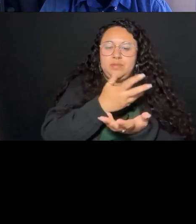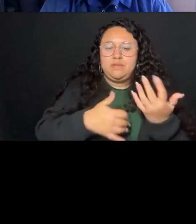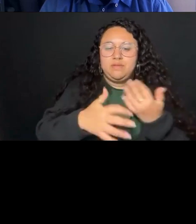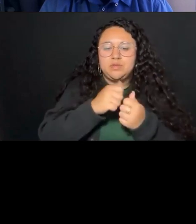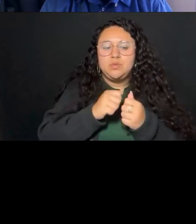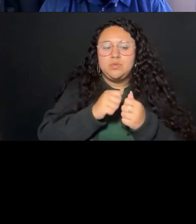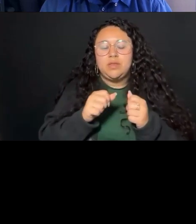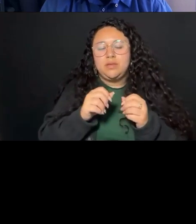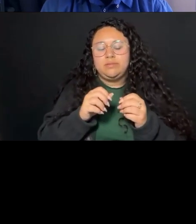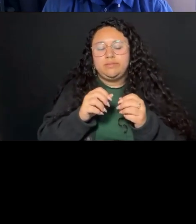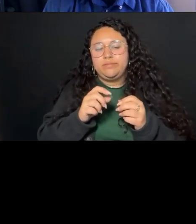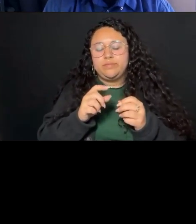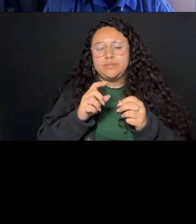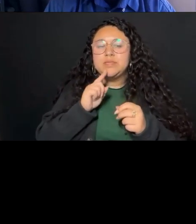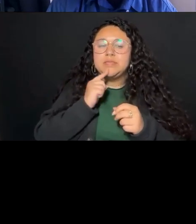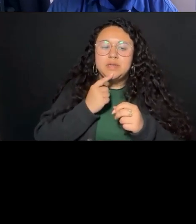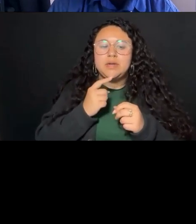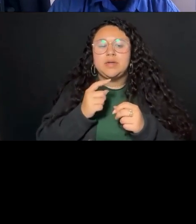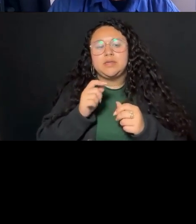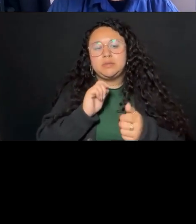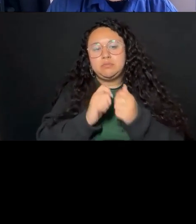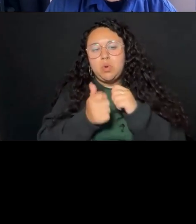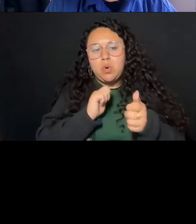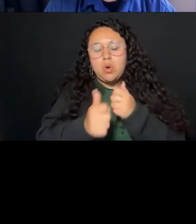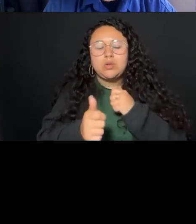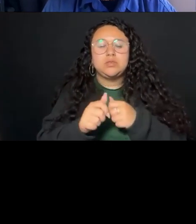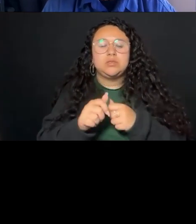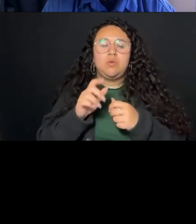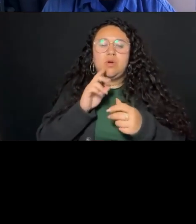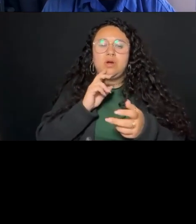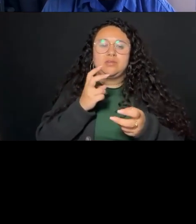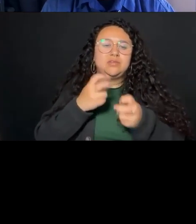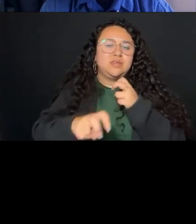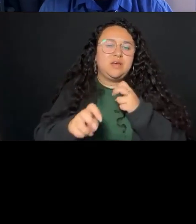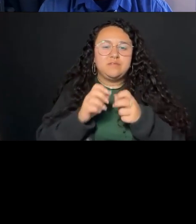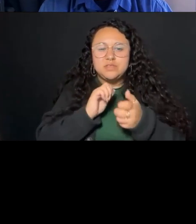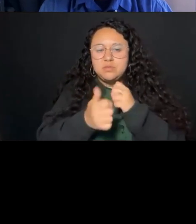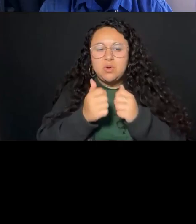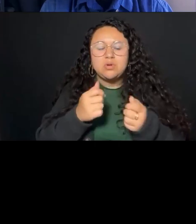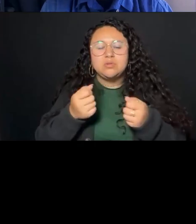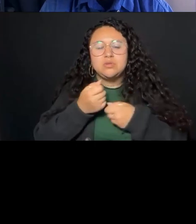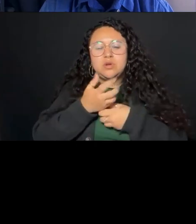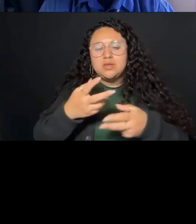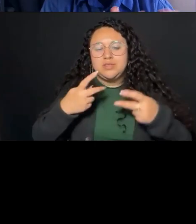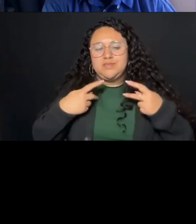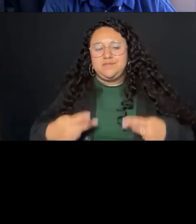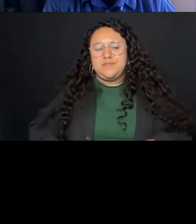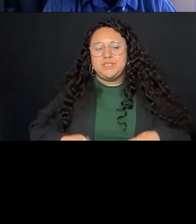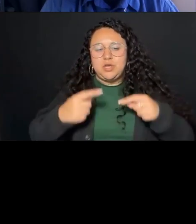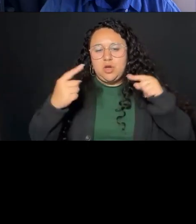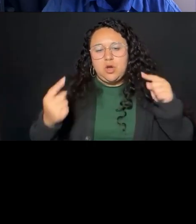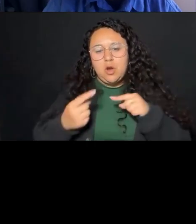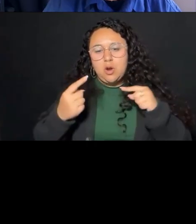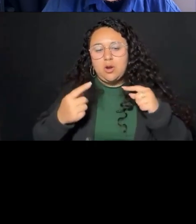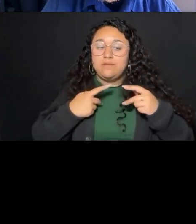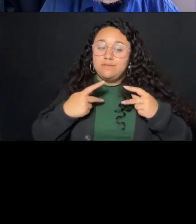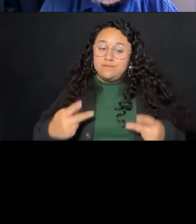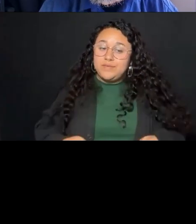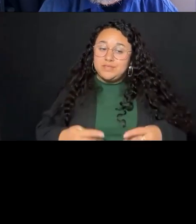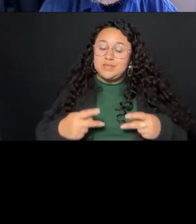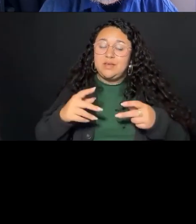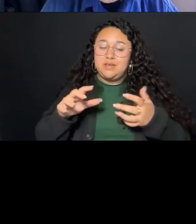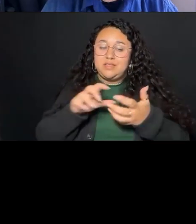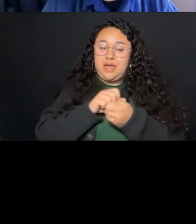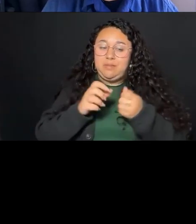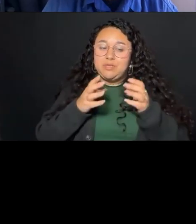tumble sports. So things that may cause physical harm or physical damage in ways through